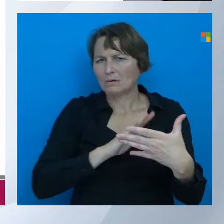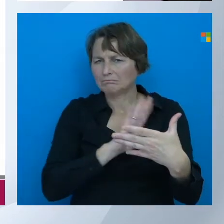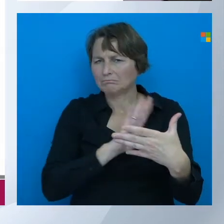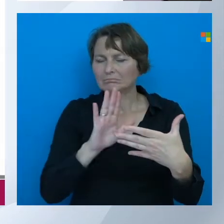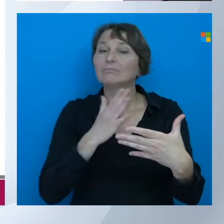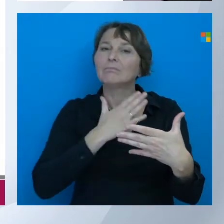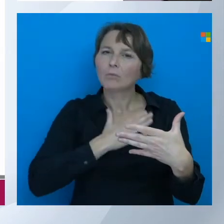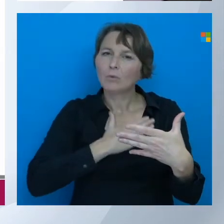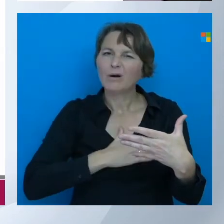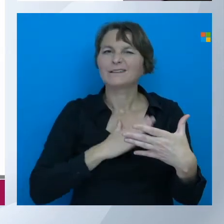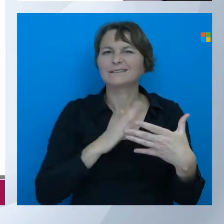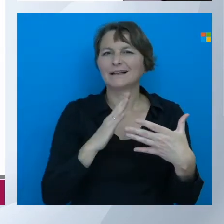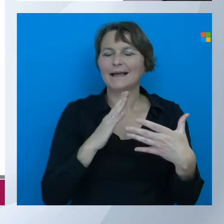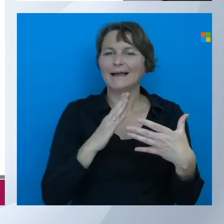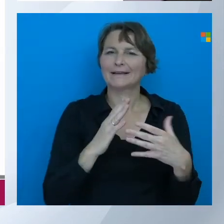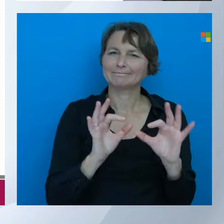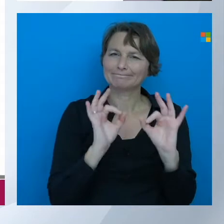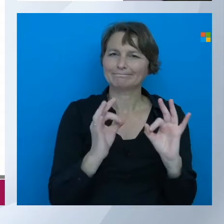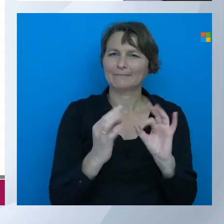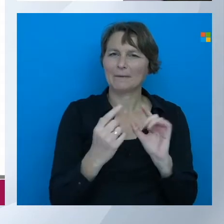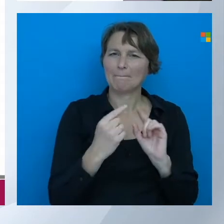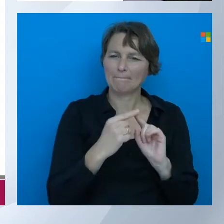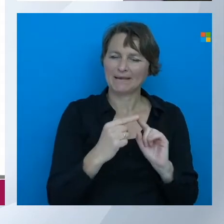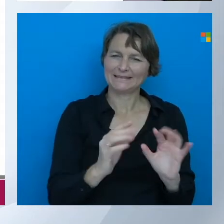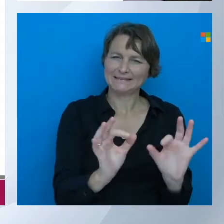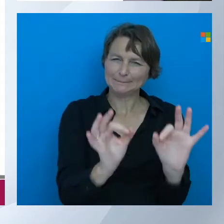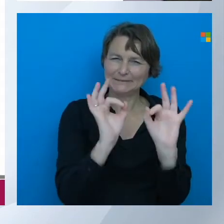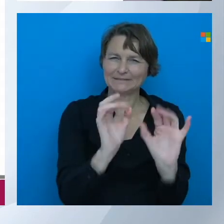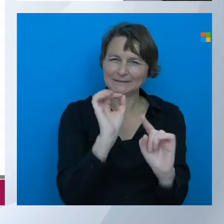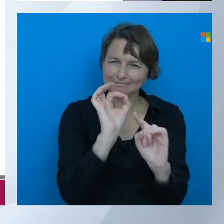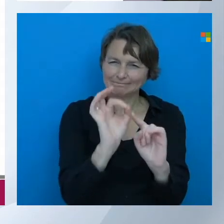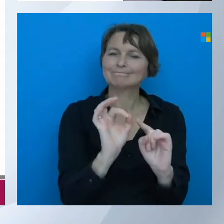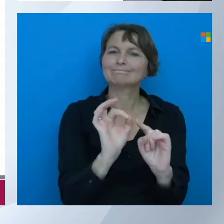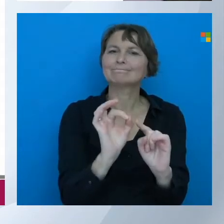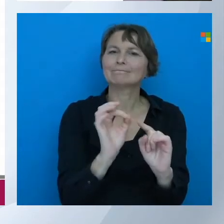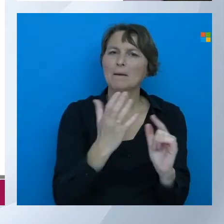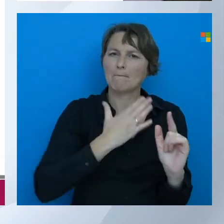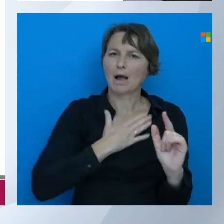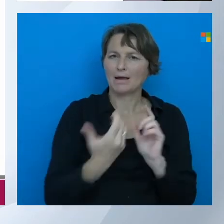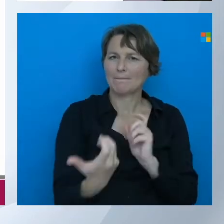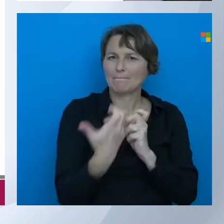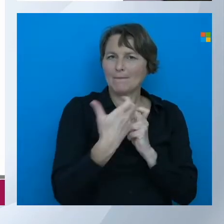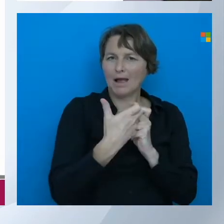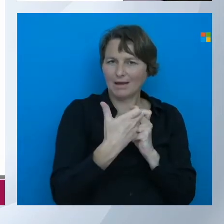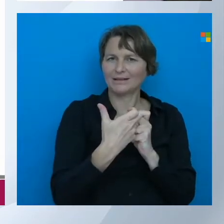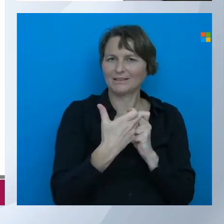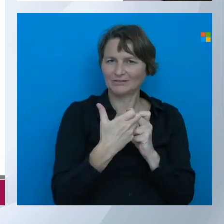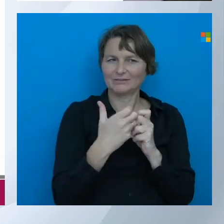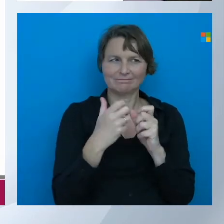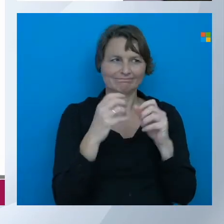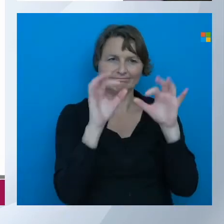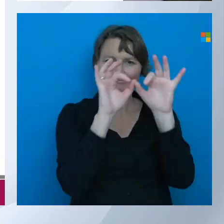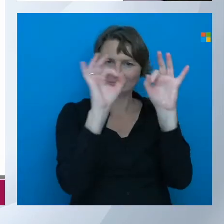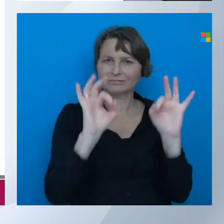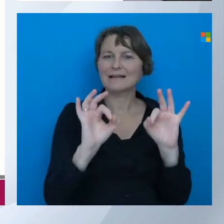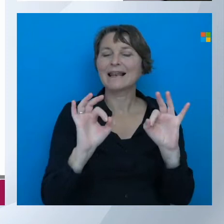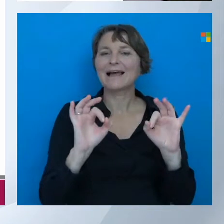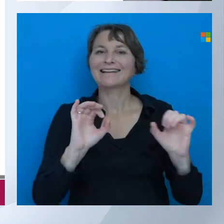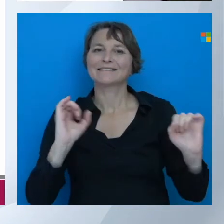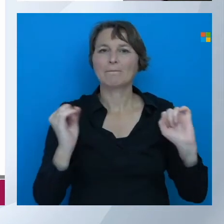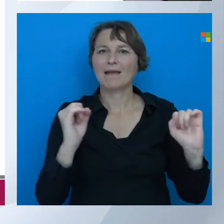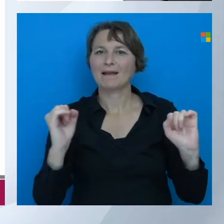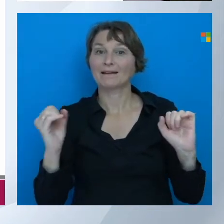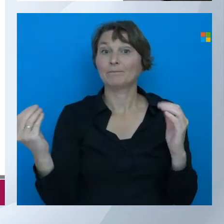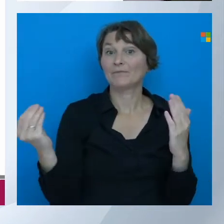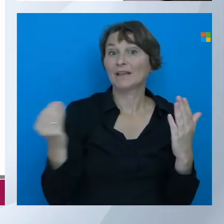custom template object because that allows me to dynamically add information or dynamically retrieve